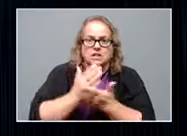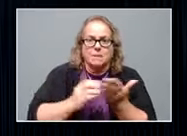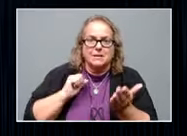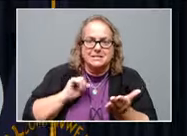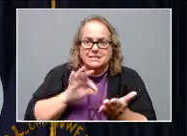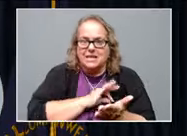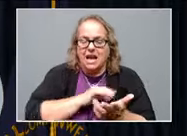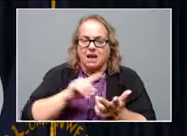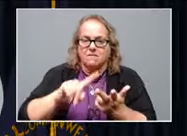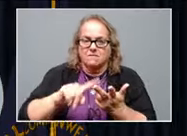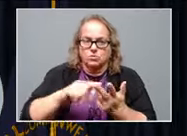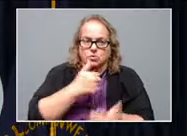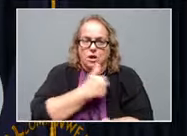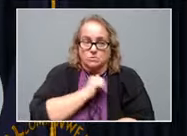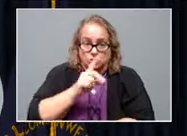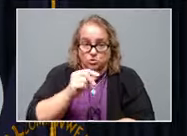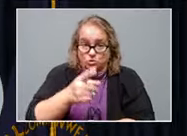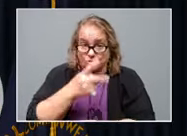soon?